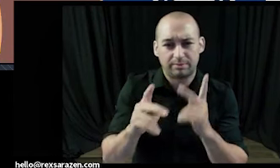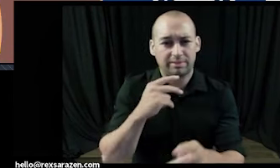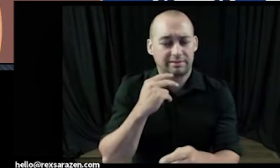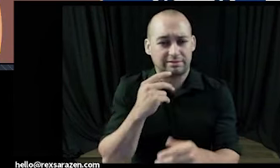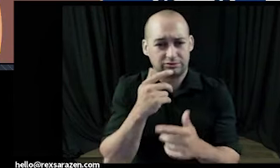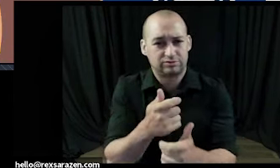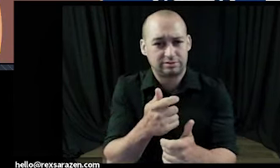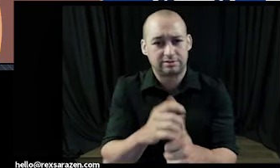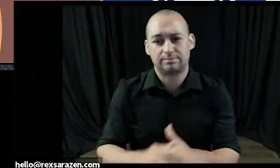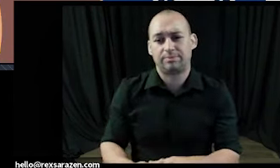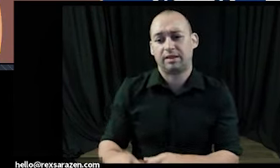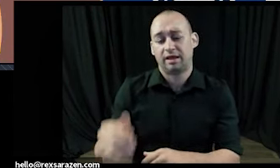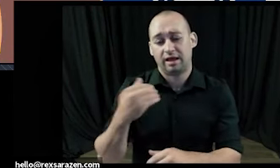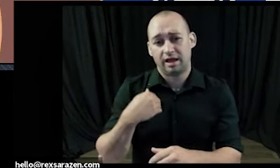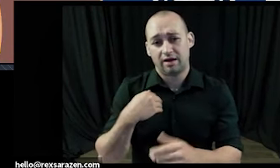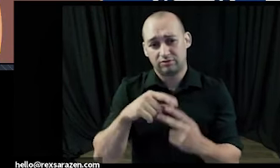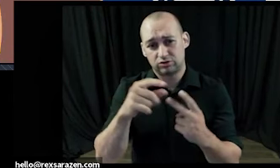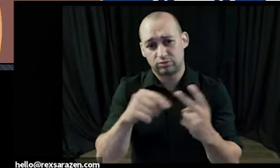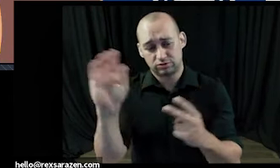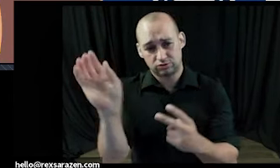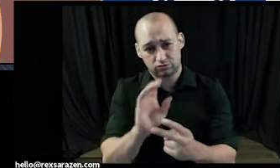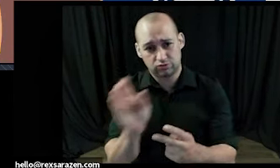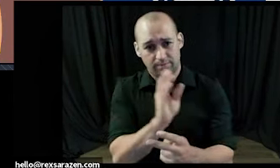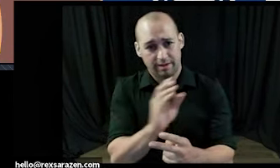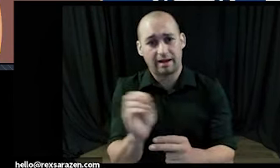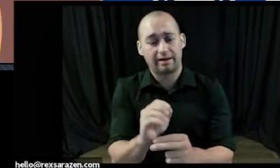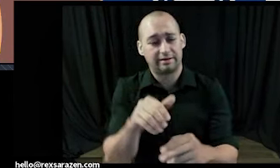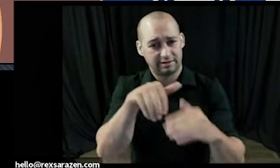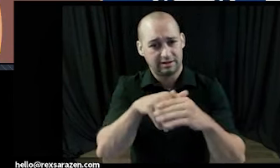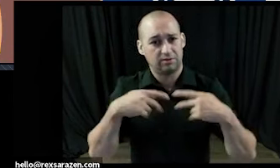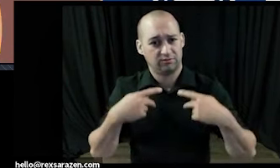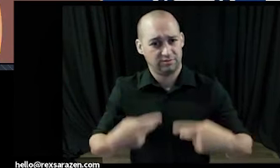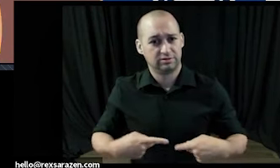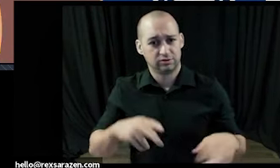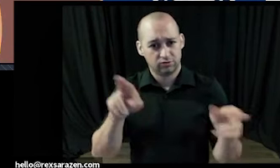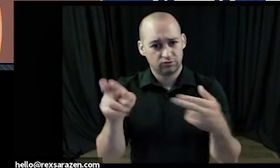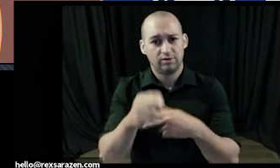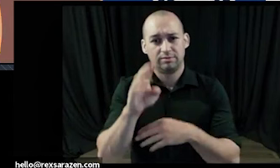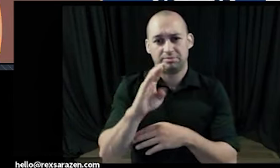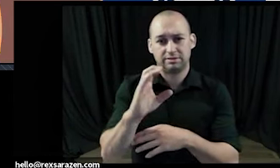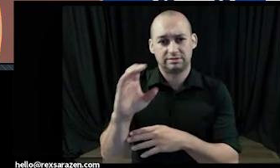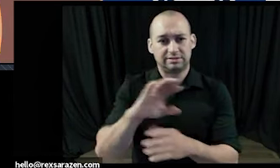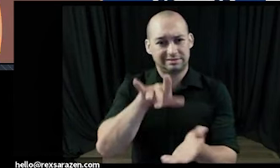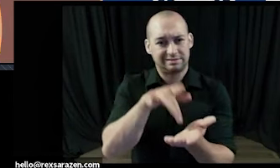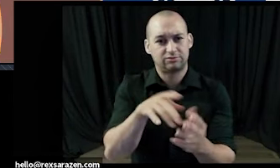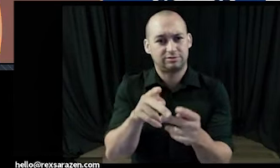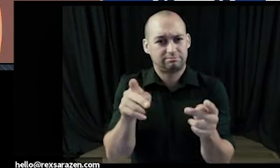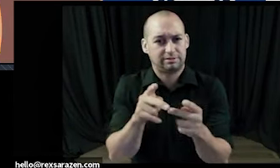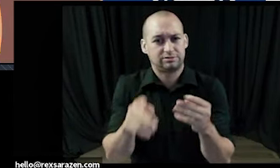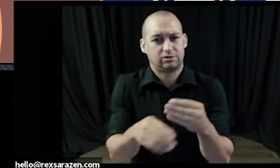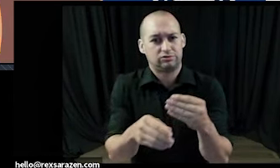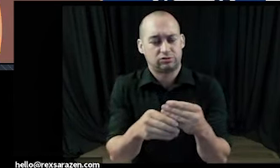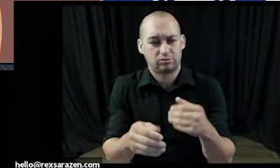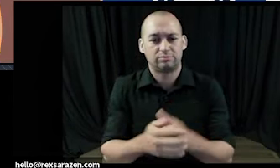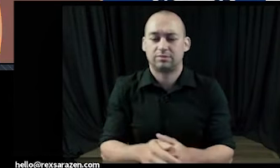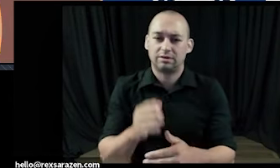joining us both virtually over Zoom as well as some folks in the physical DCC Center space as well. Please be sure